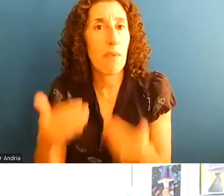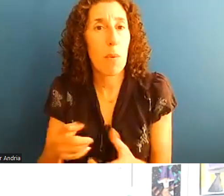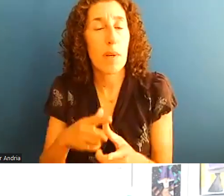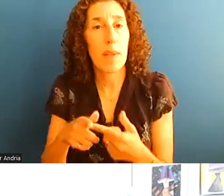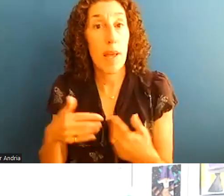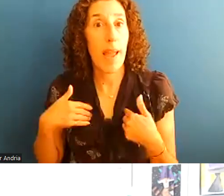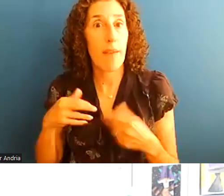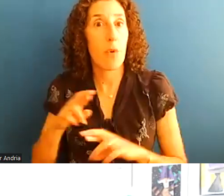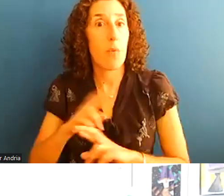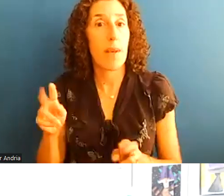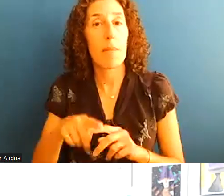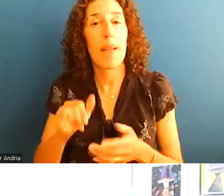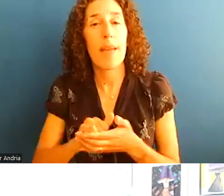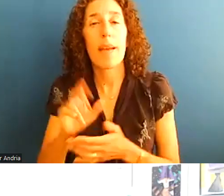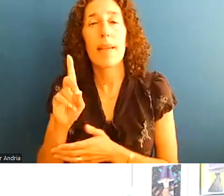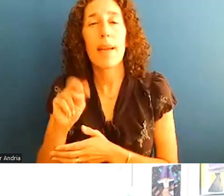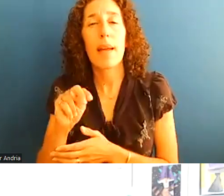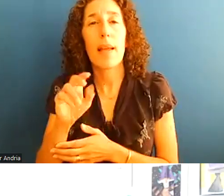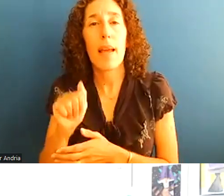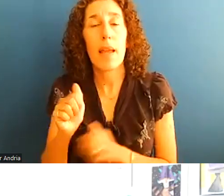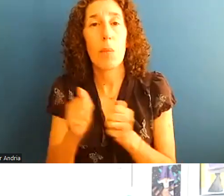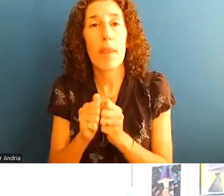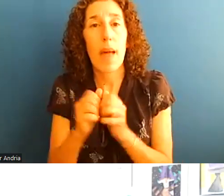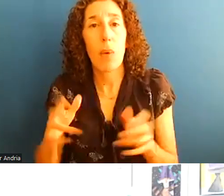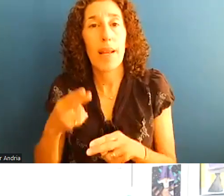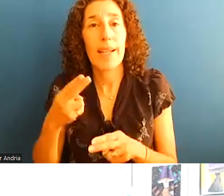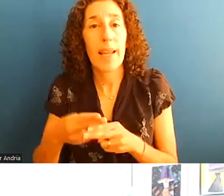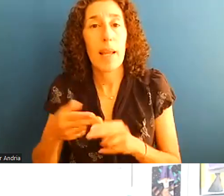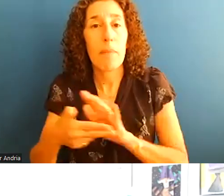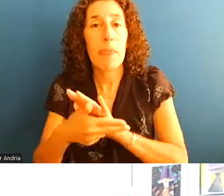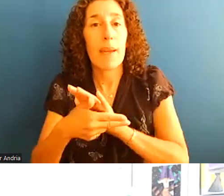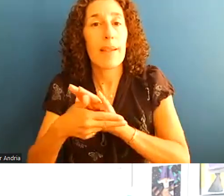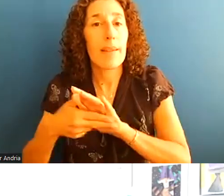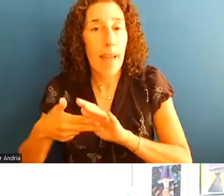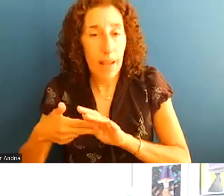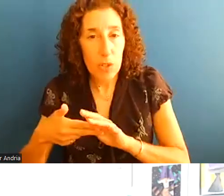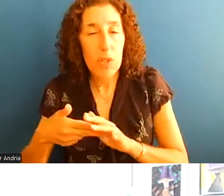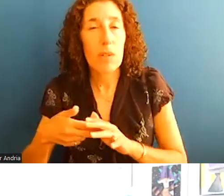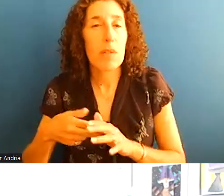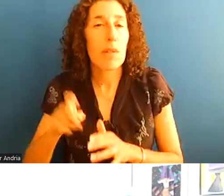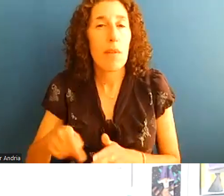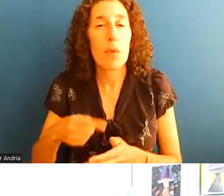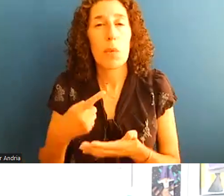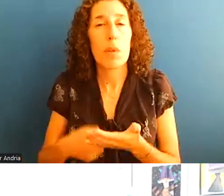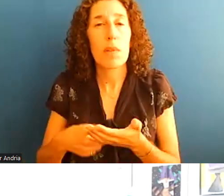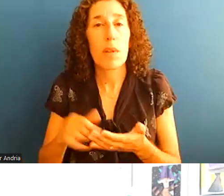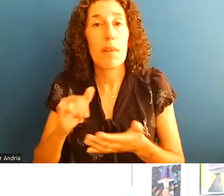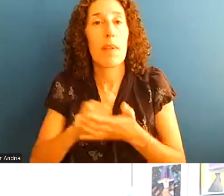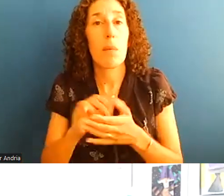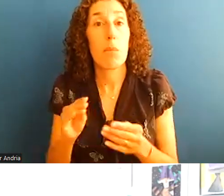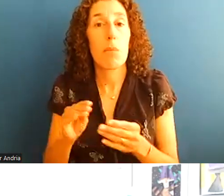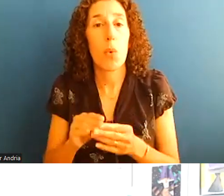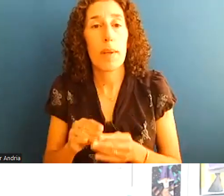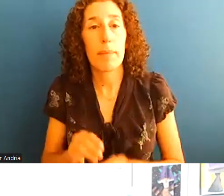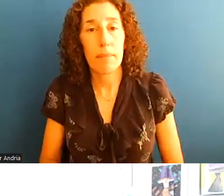thing. So I think that needs to be part of the conversation as well. Thanks. Thank you so much.